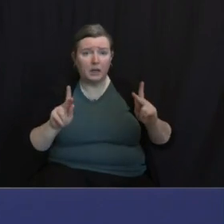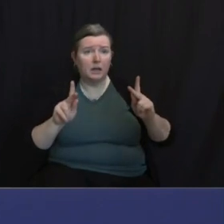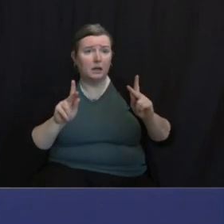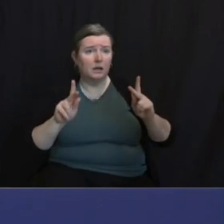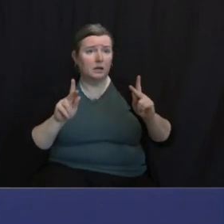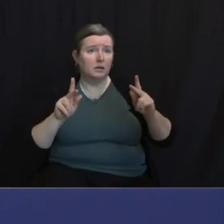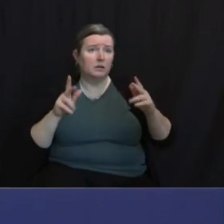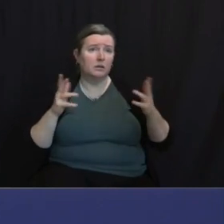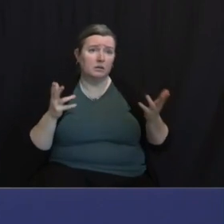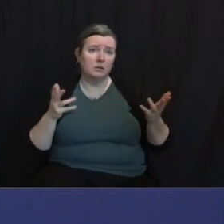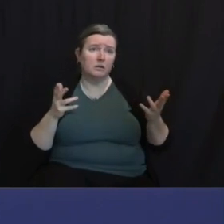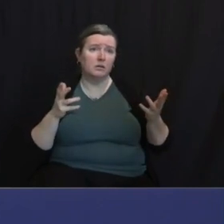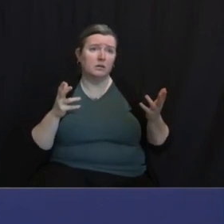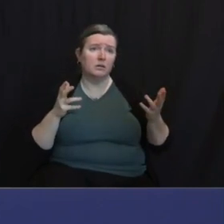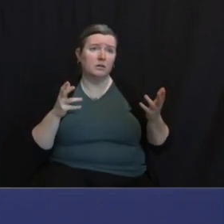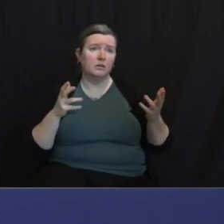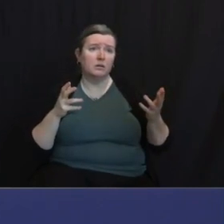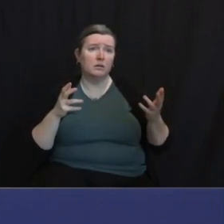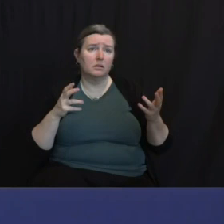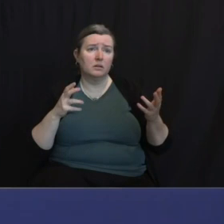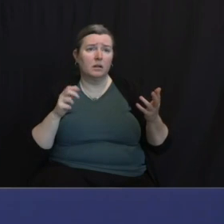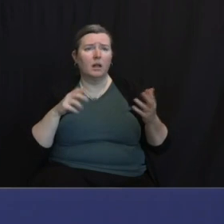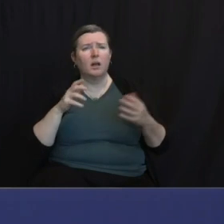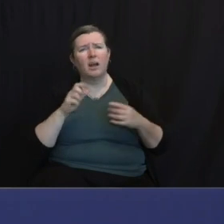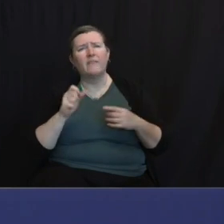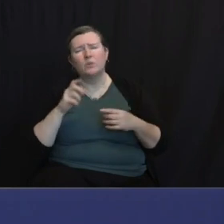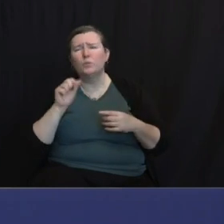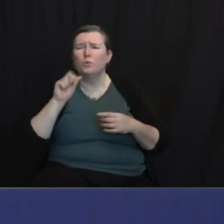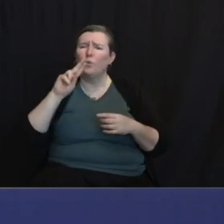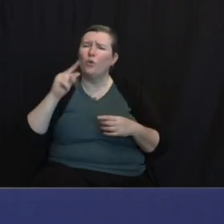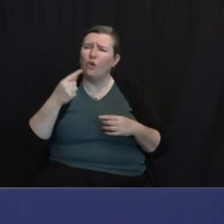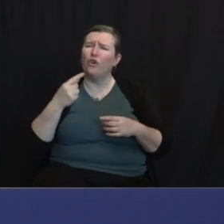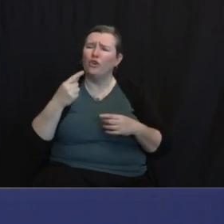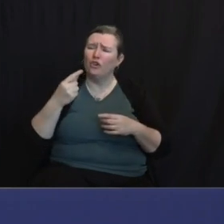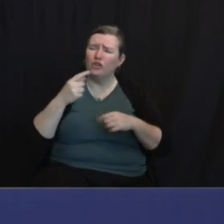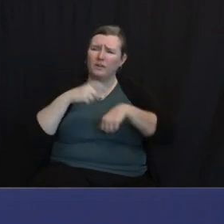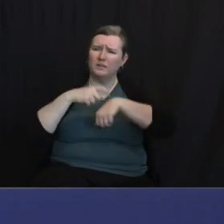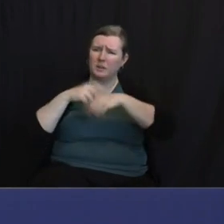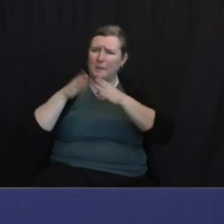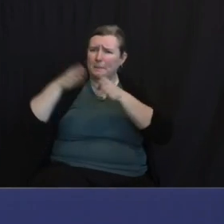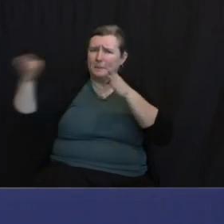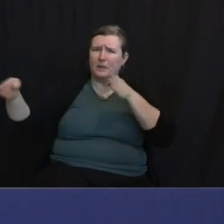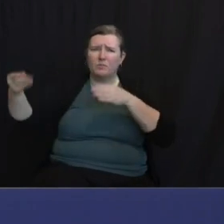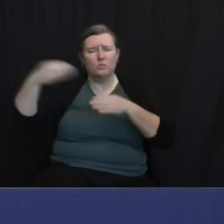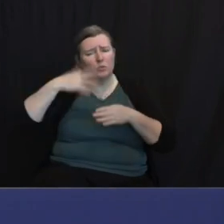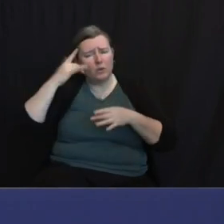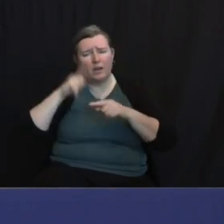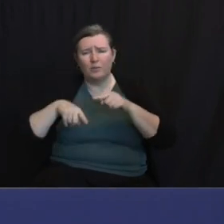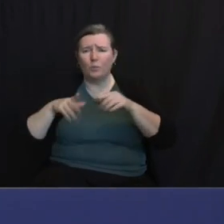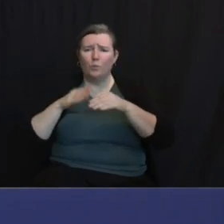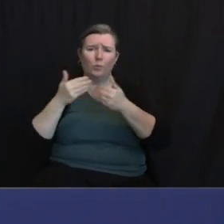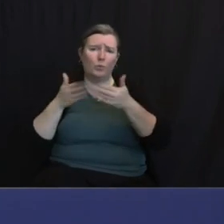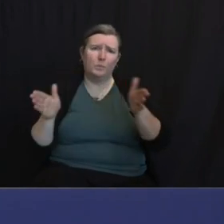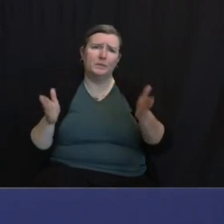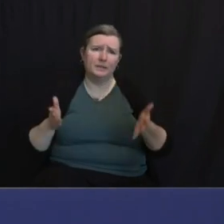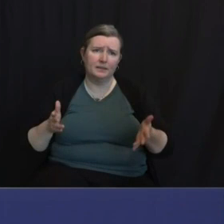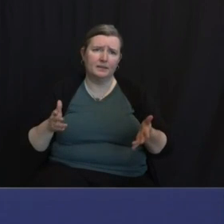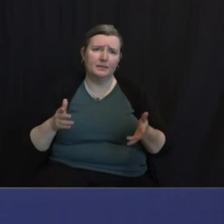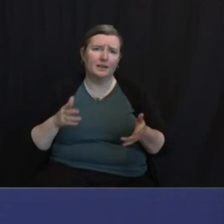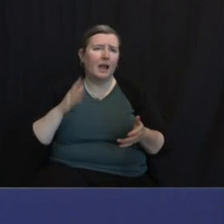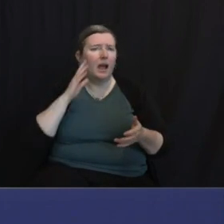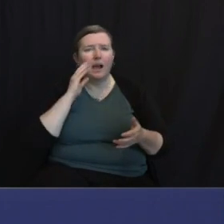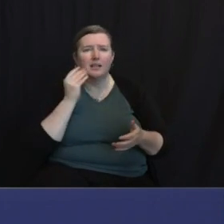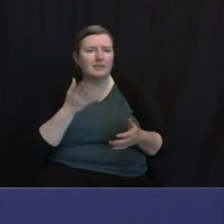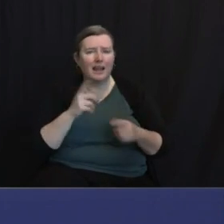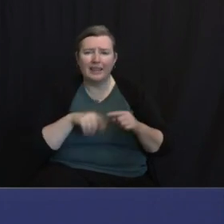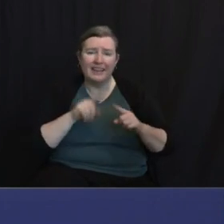that they had to provide documentation explaining. Has any district this school year had a reason for not reopening, get rejected? I think we want to come back to you on that. Is that okay with